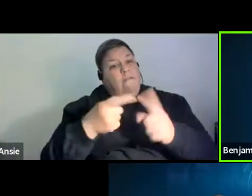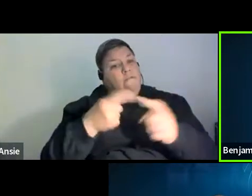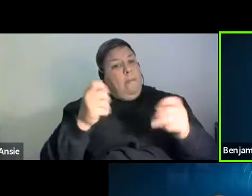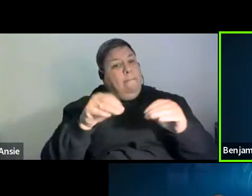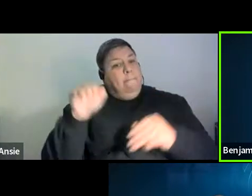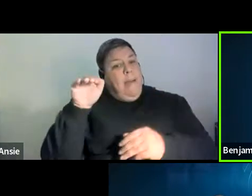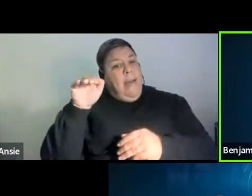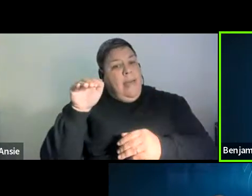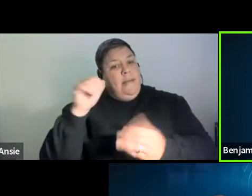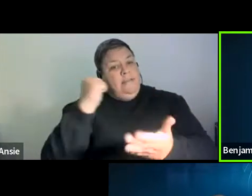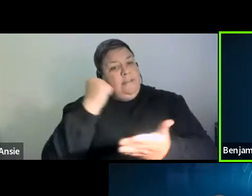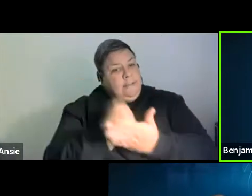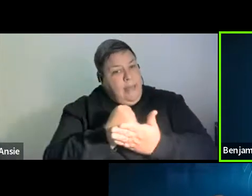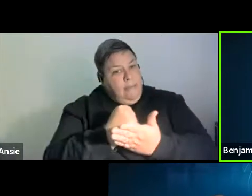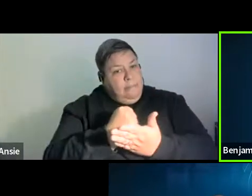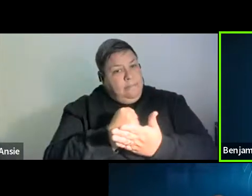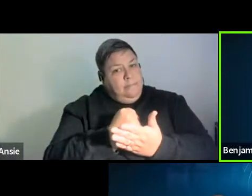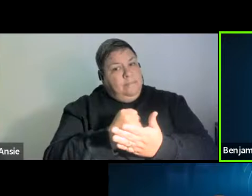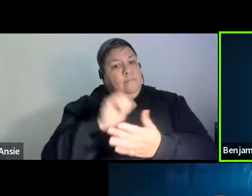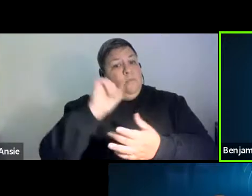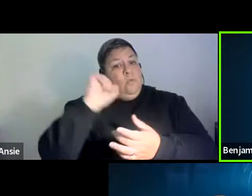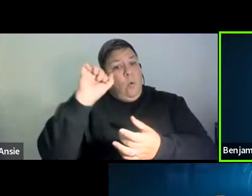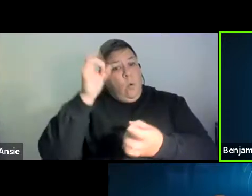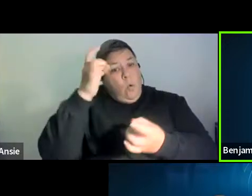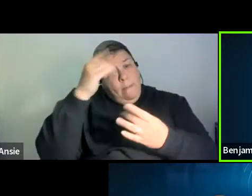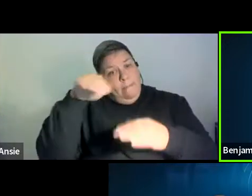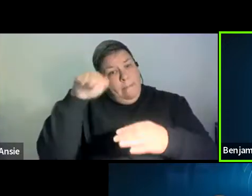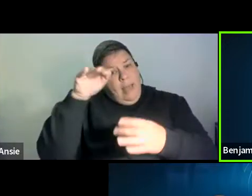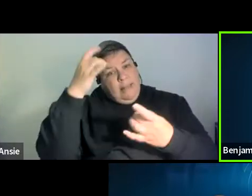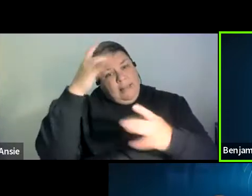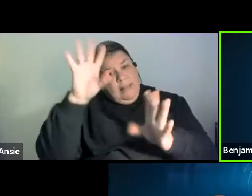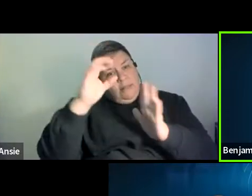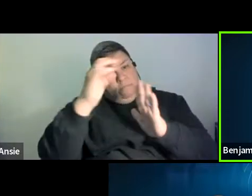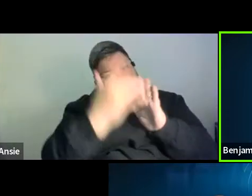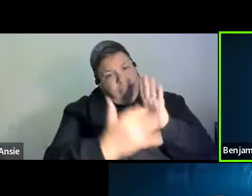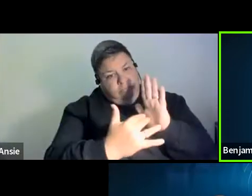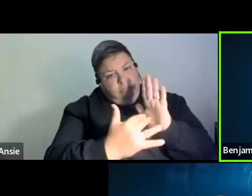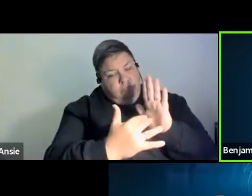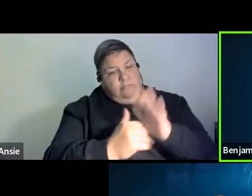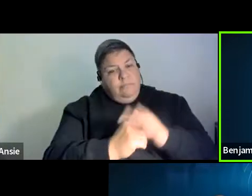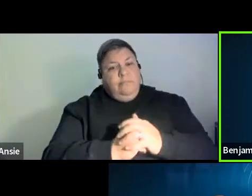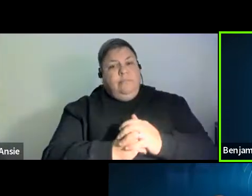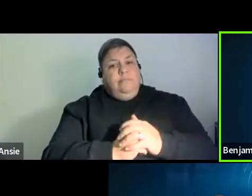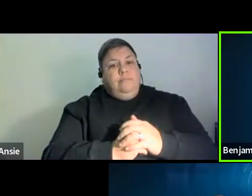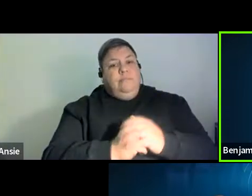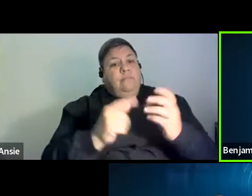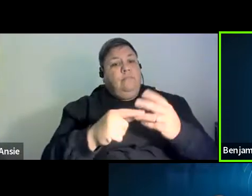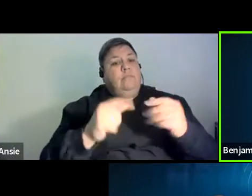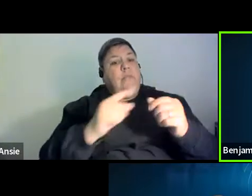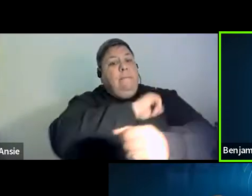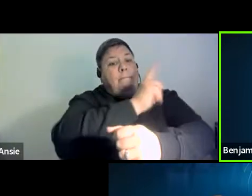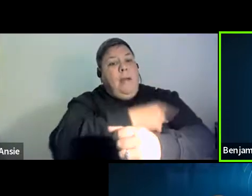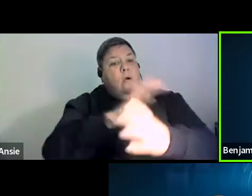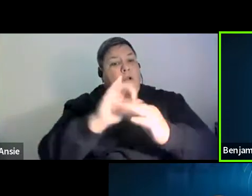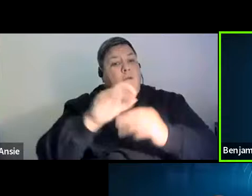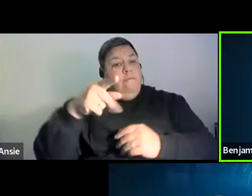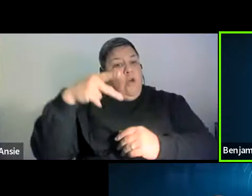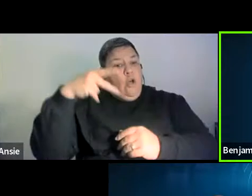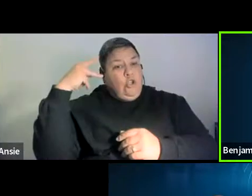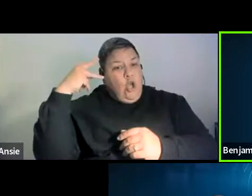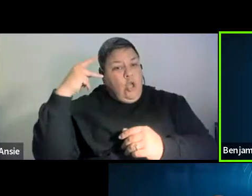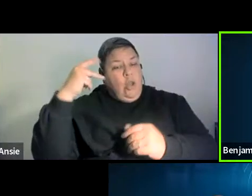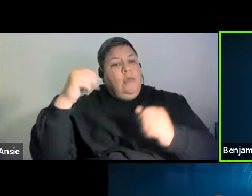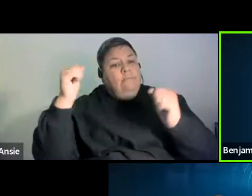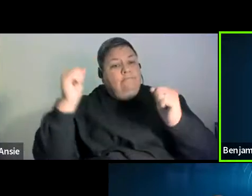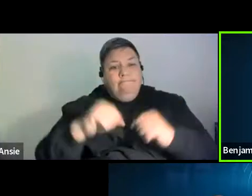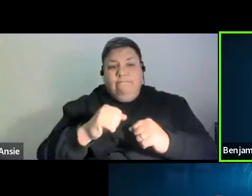stamp showing the banking details of the municipality. A power of attorney completed by